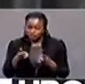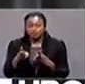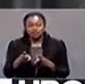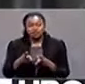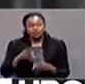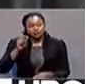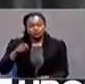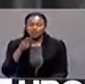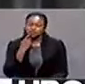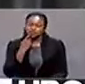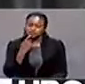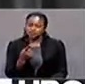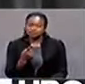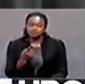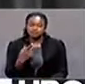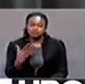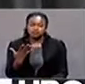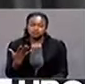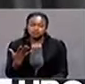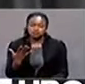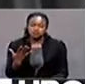saying that indeed,